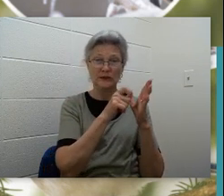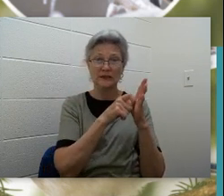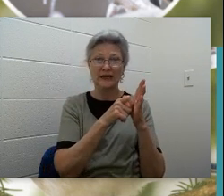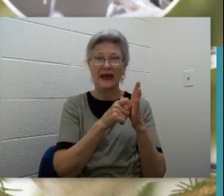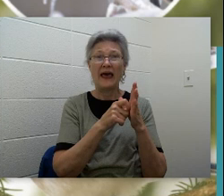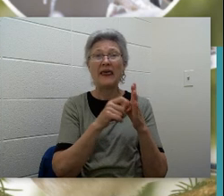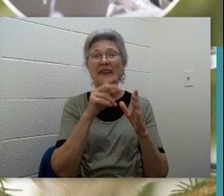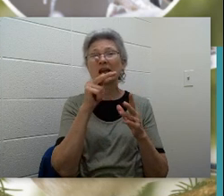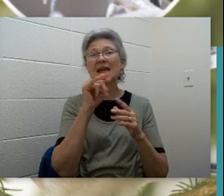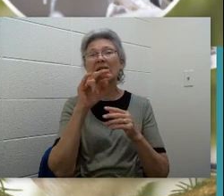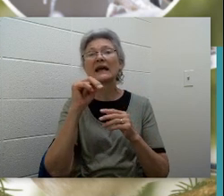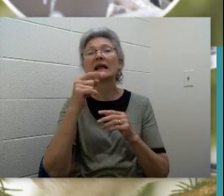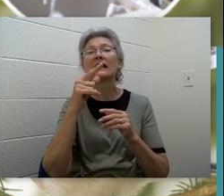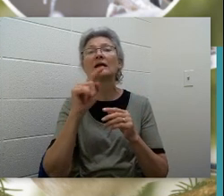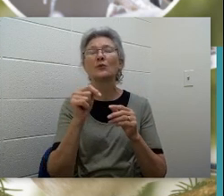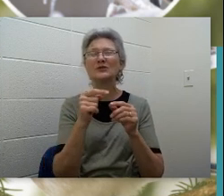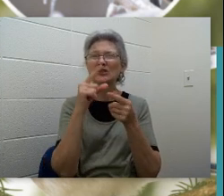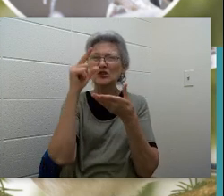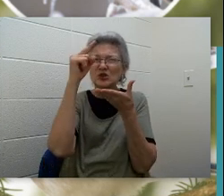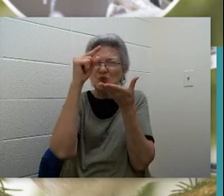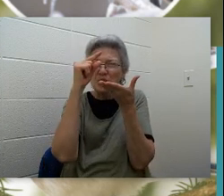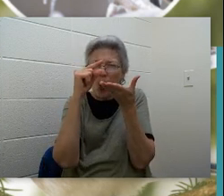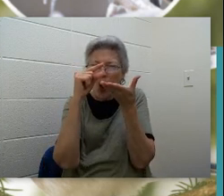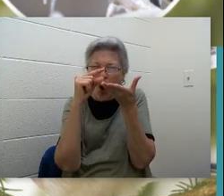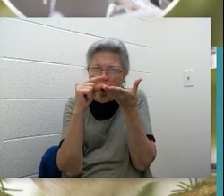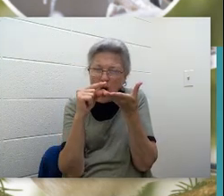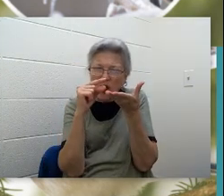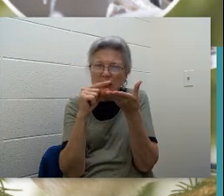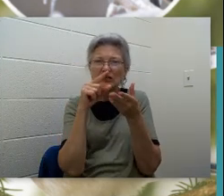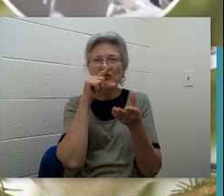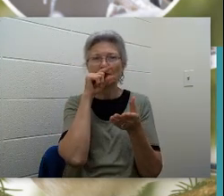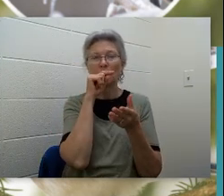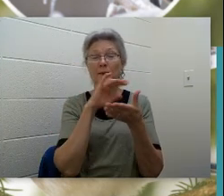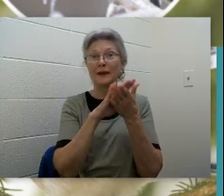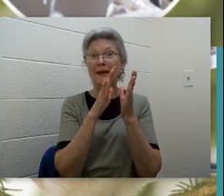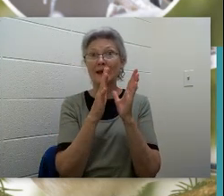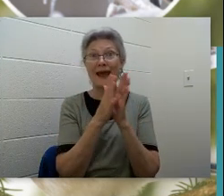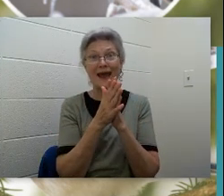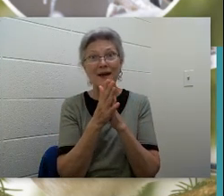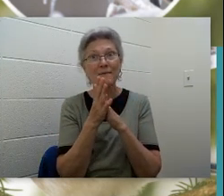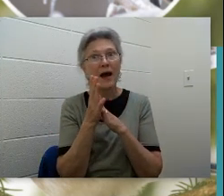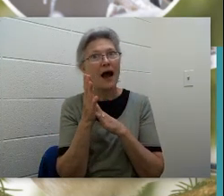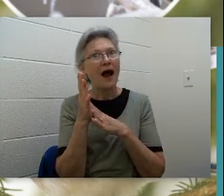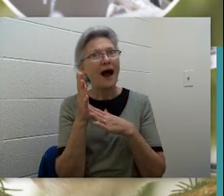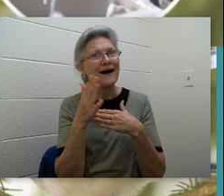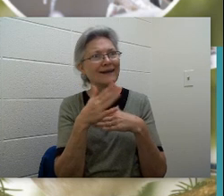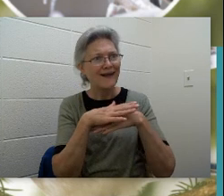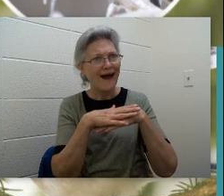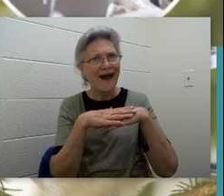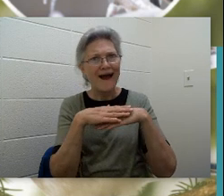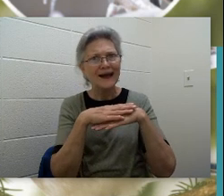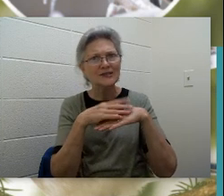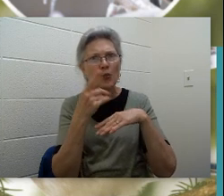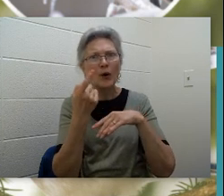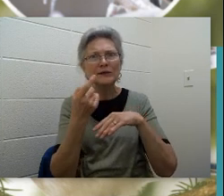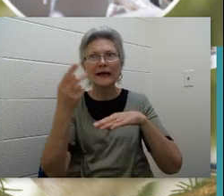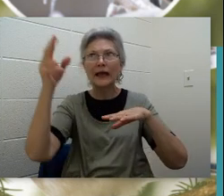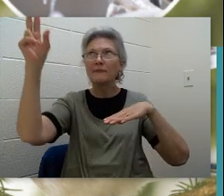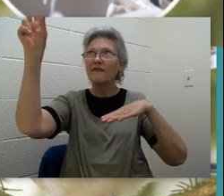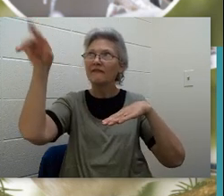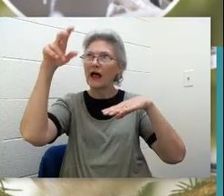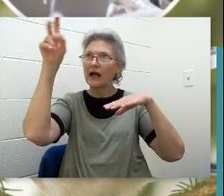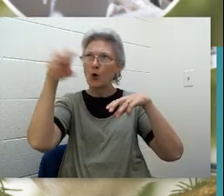of hop-o'-my-thumb bird. He became quite tame, and one day alighted upon my arm as I